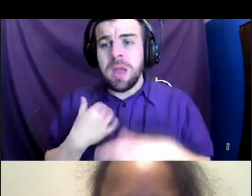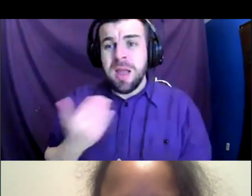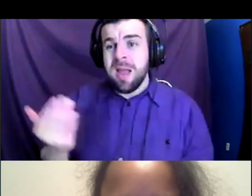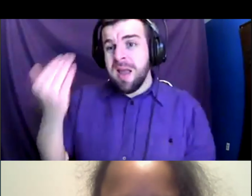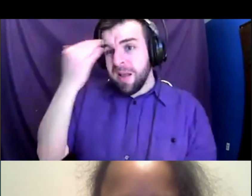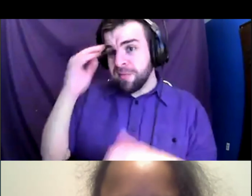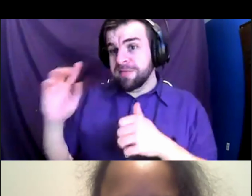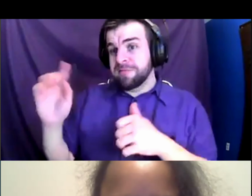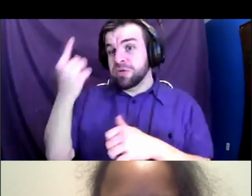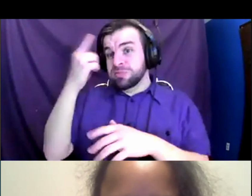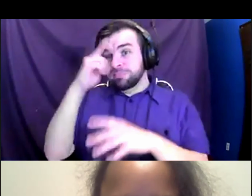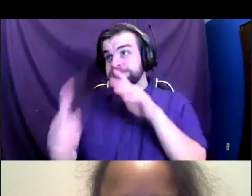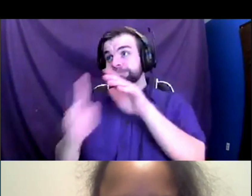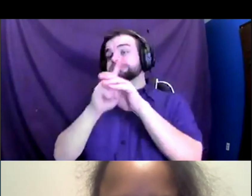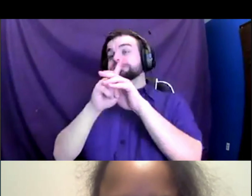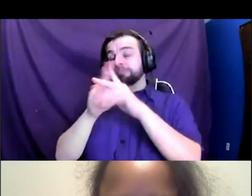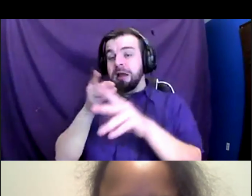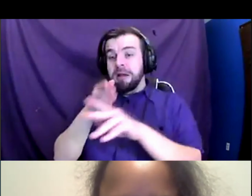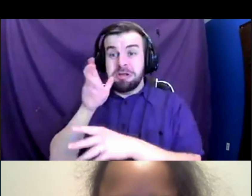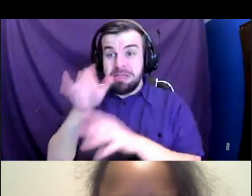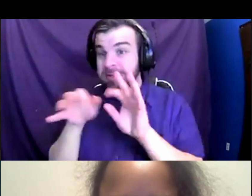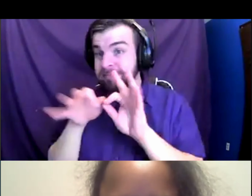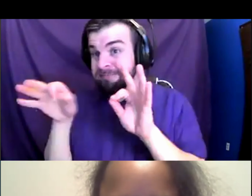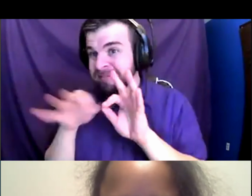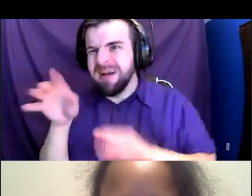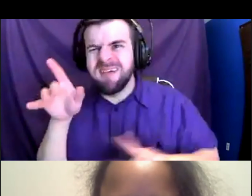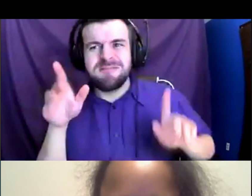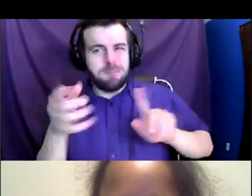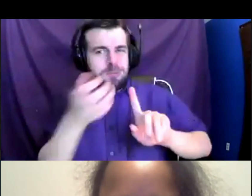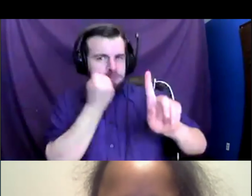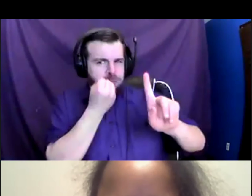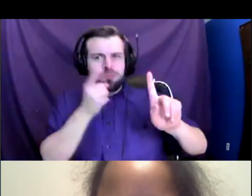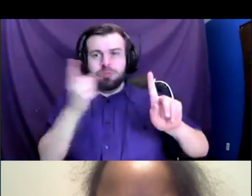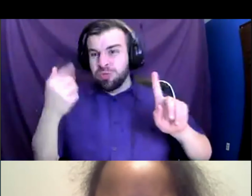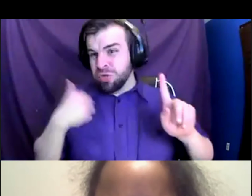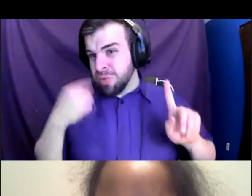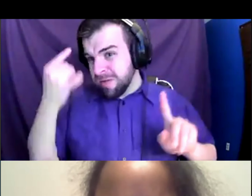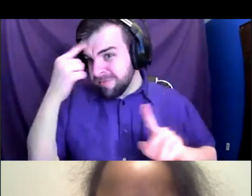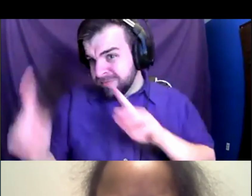me when I hear that. Is there anything that jumps out to you?